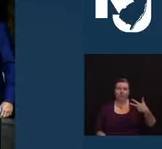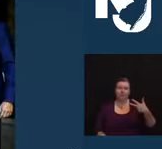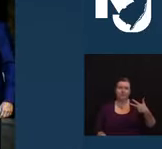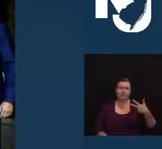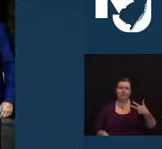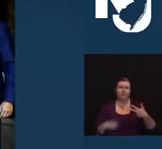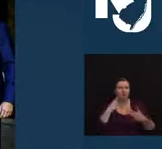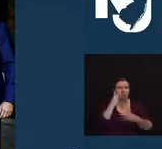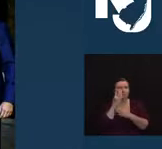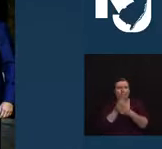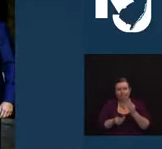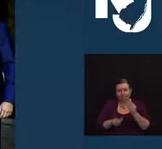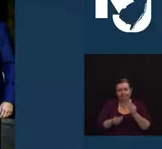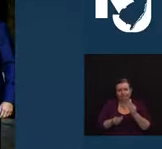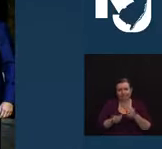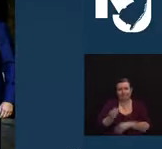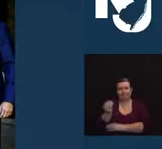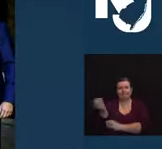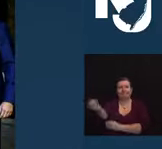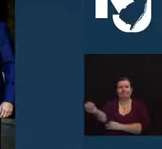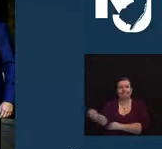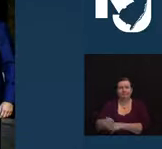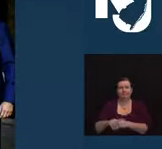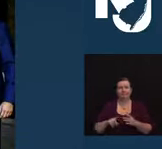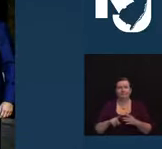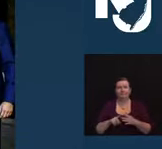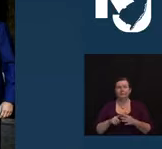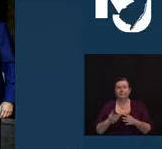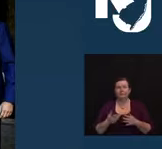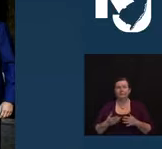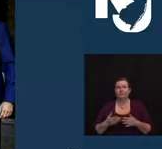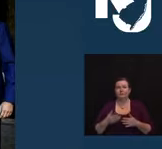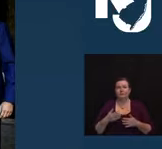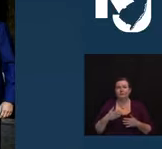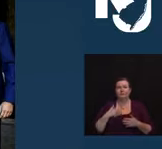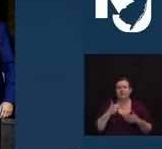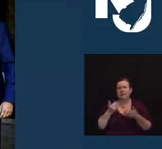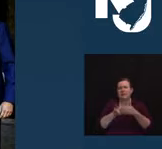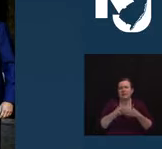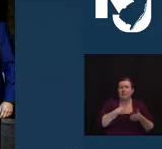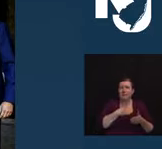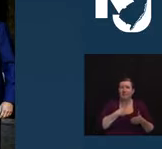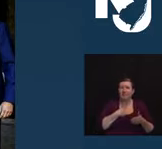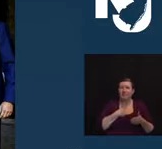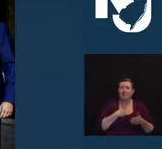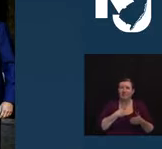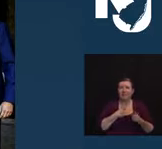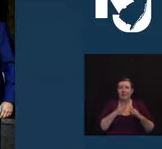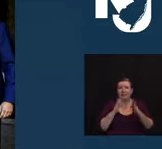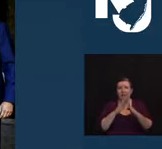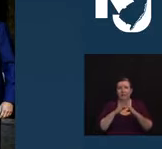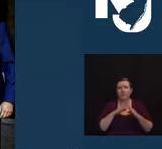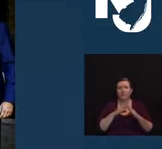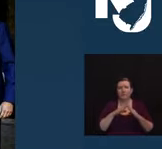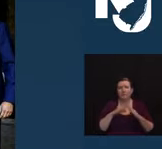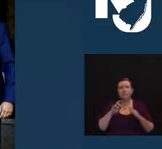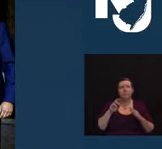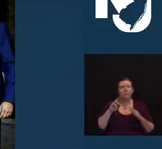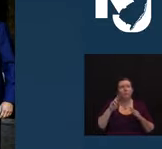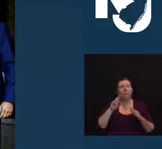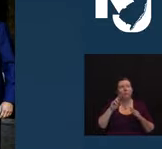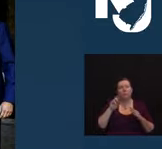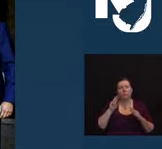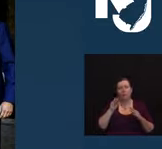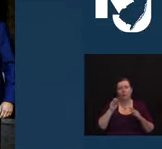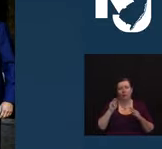I want to begin today, down by me, by honoring Rumson's Paul Ahn. Paul is their second from the right. A graduate